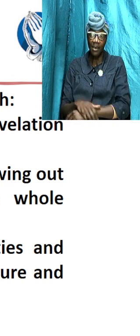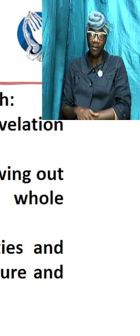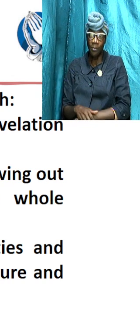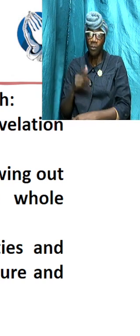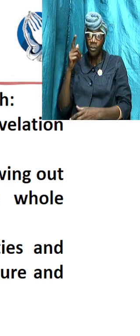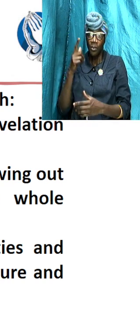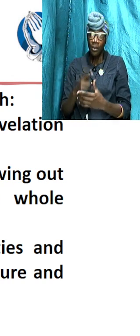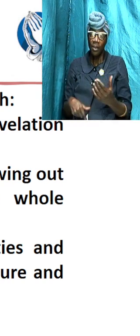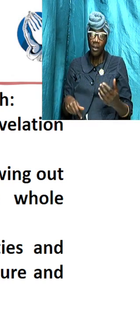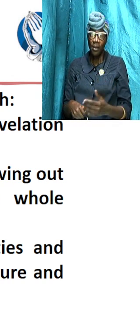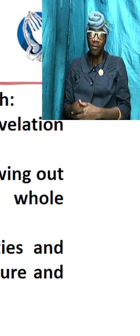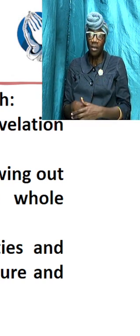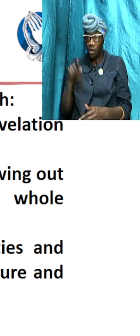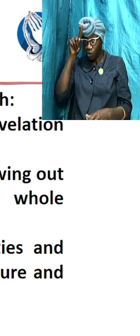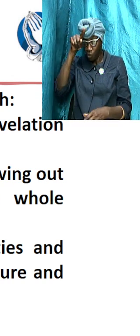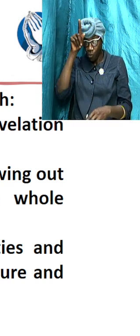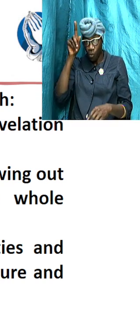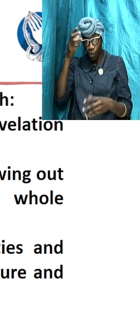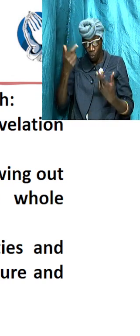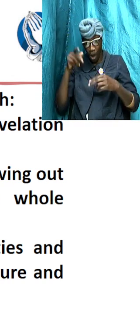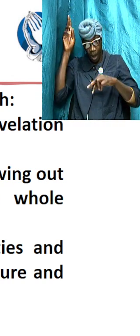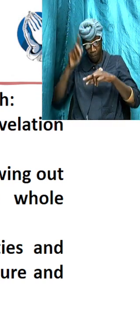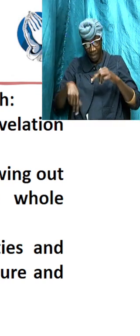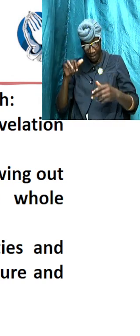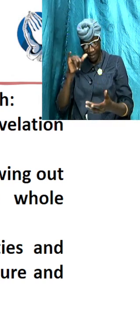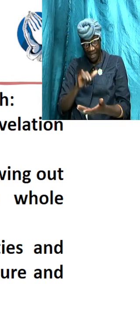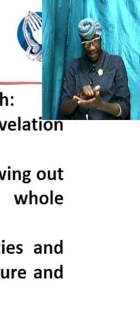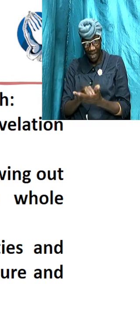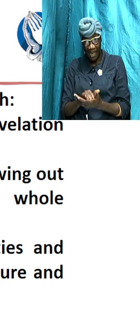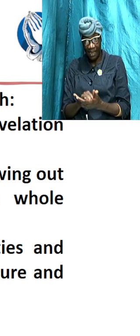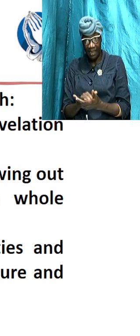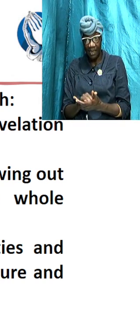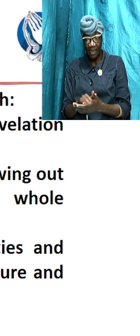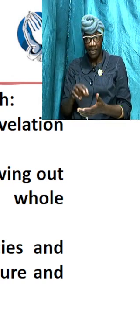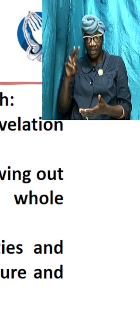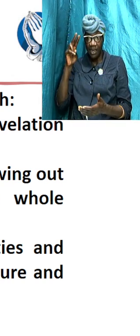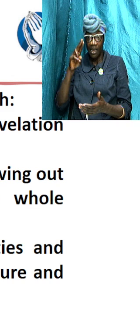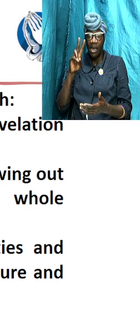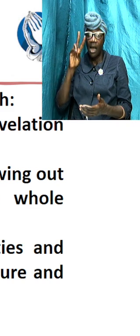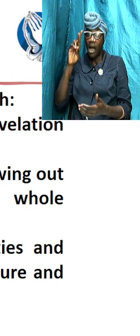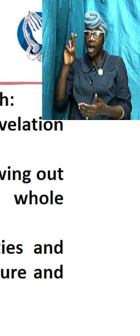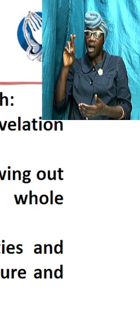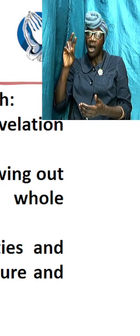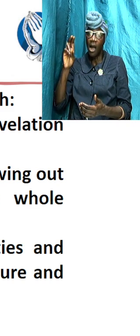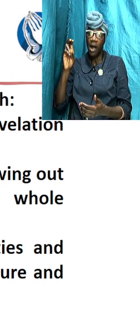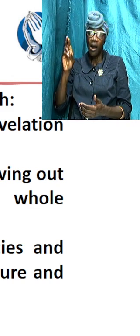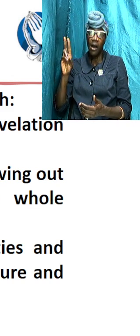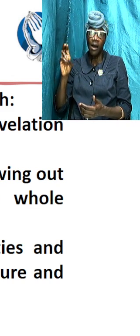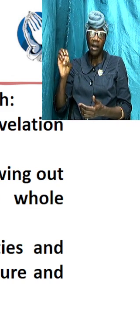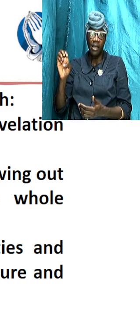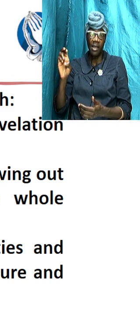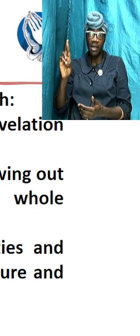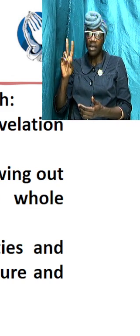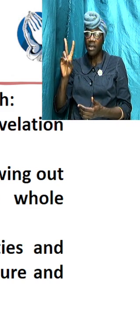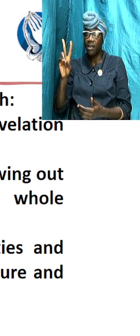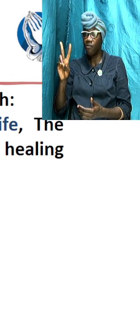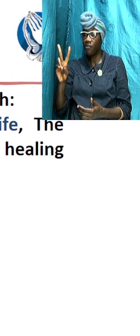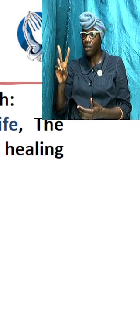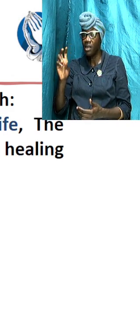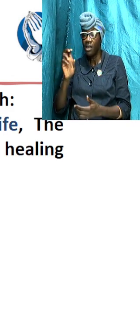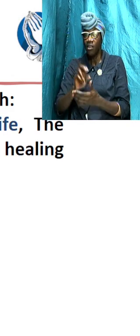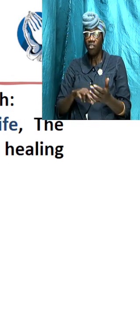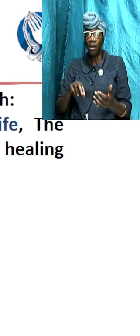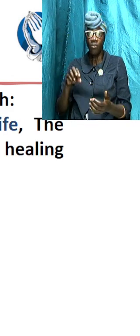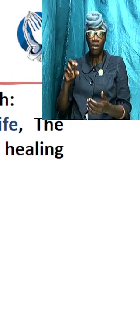What a, you want me to start out? The Bible said in Revelation chapter 21 and verse 4 and 5, and God shall wipe away, and it's talking about